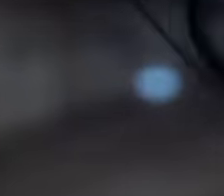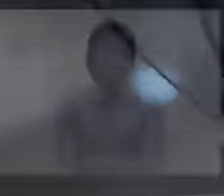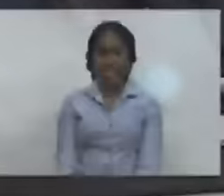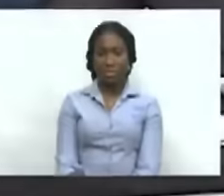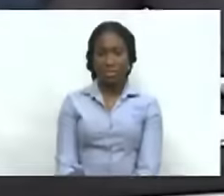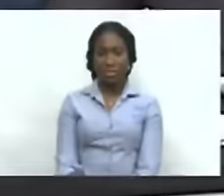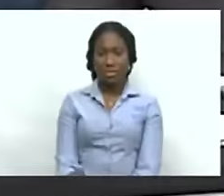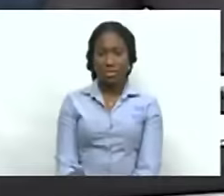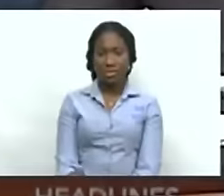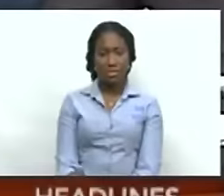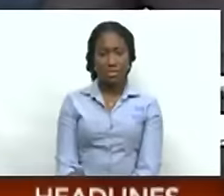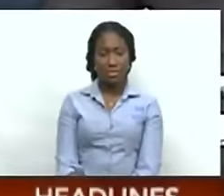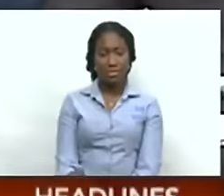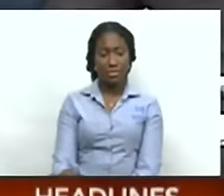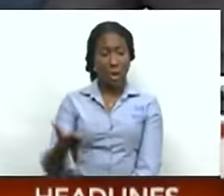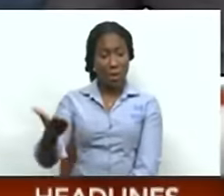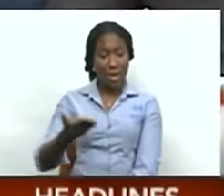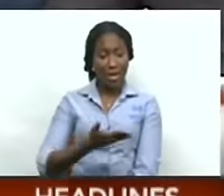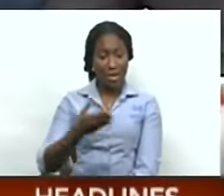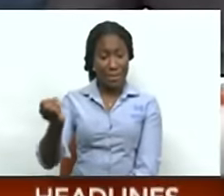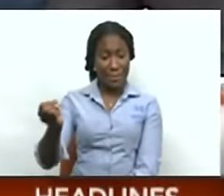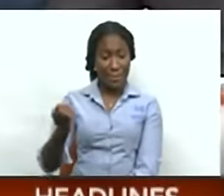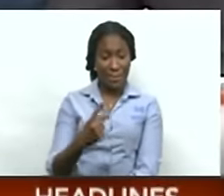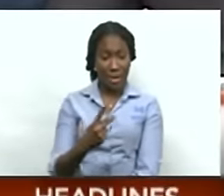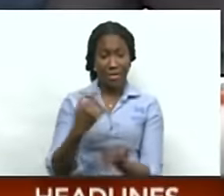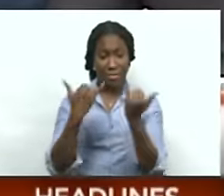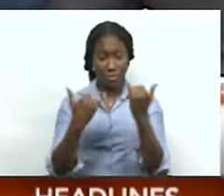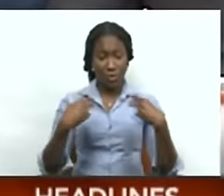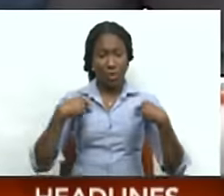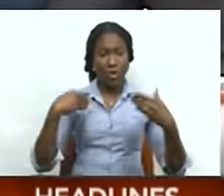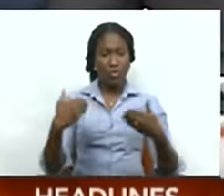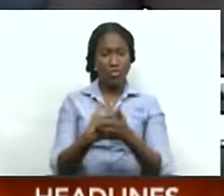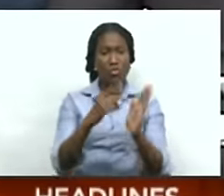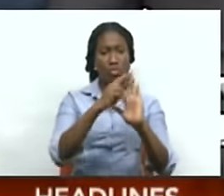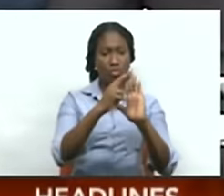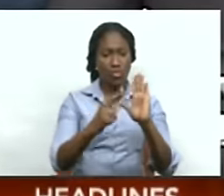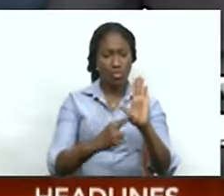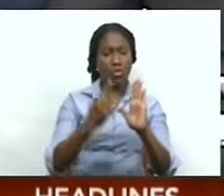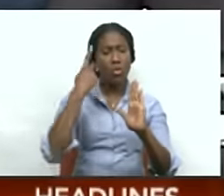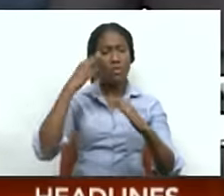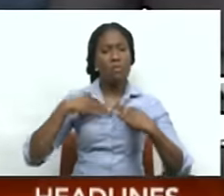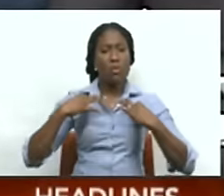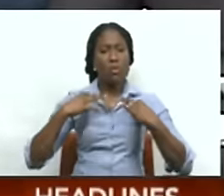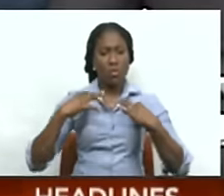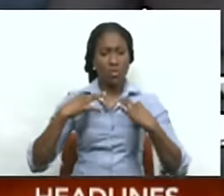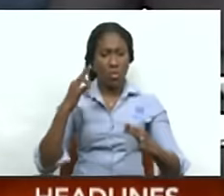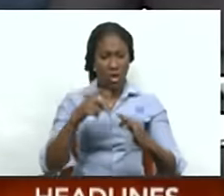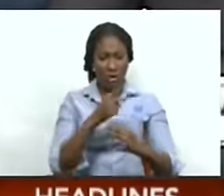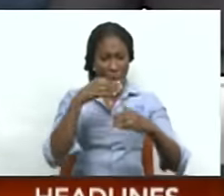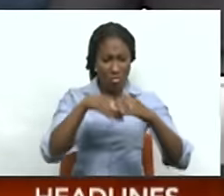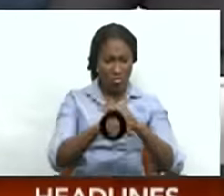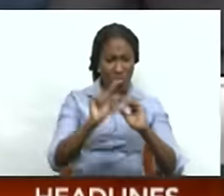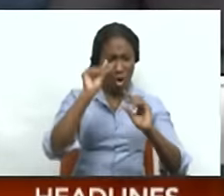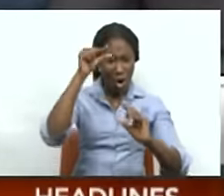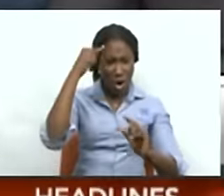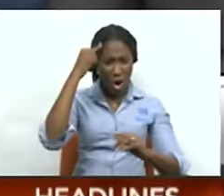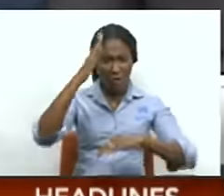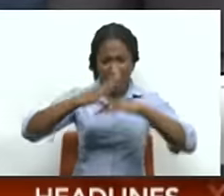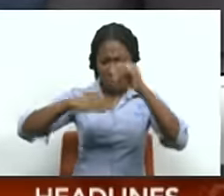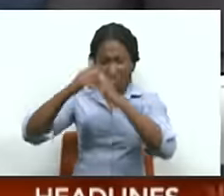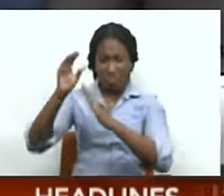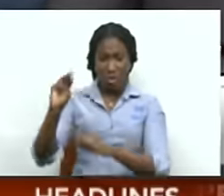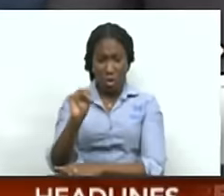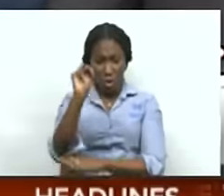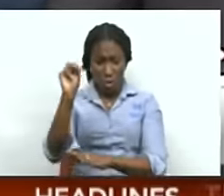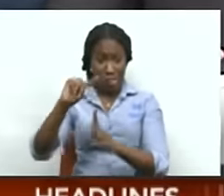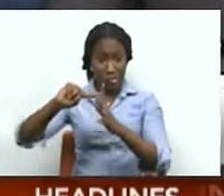Welcome back. With a new dress code policy for government offices taking effect on Monday, the Public Administration Minister assures that their goal is not